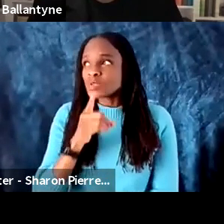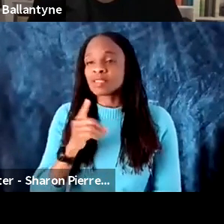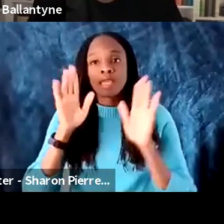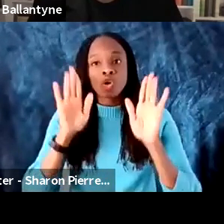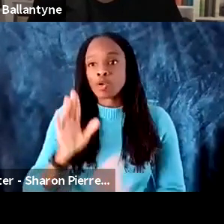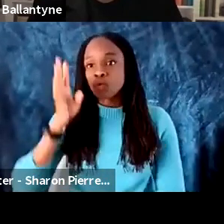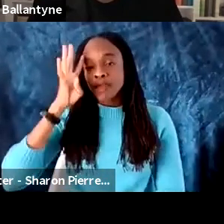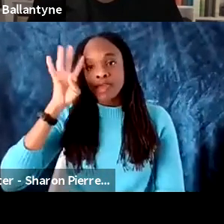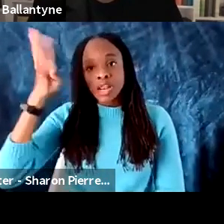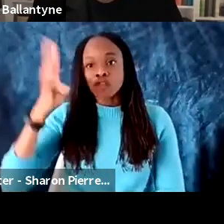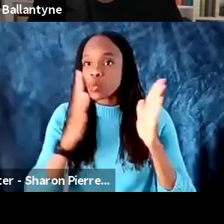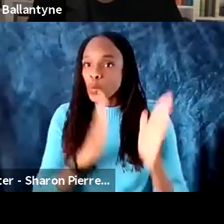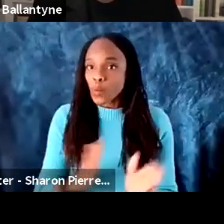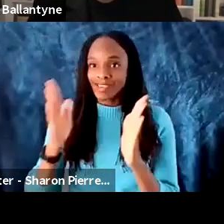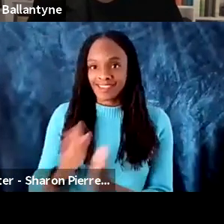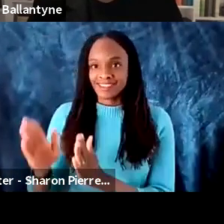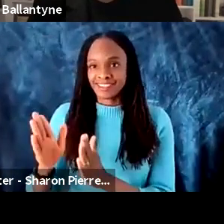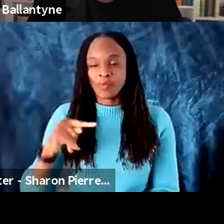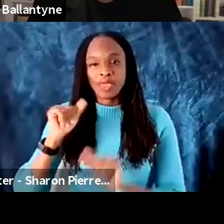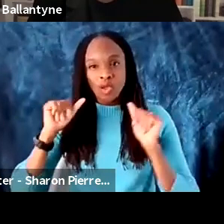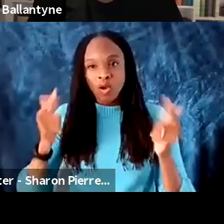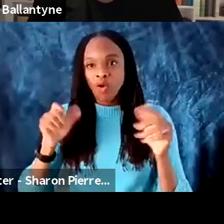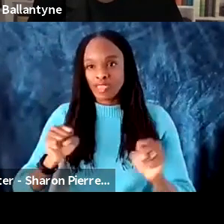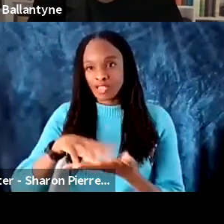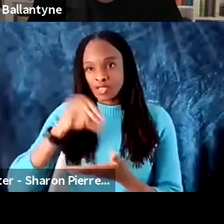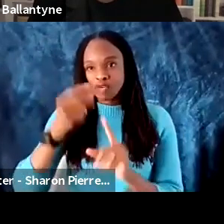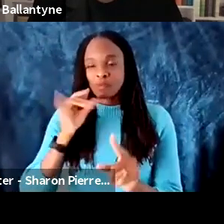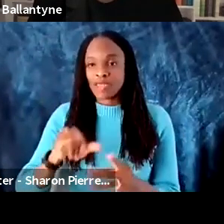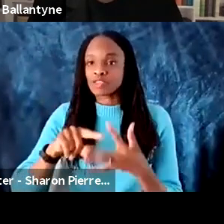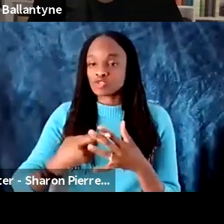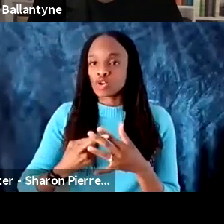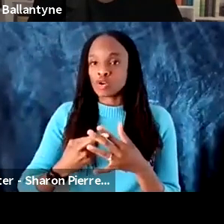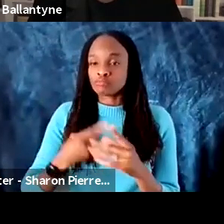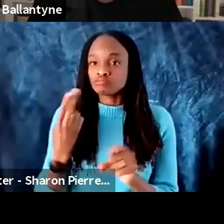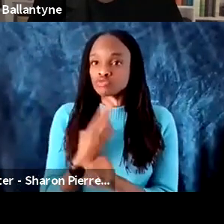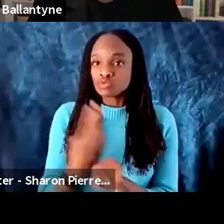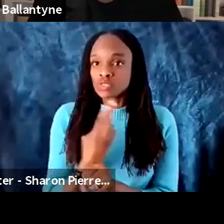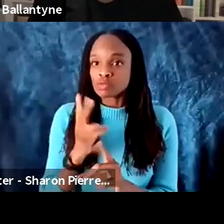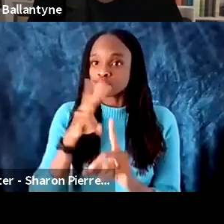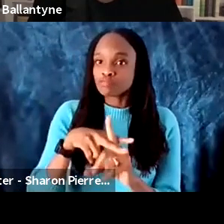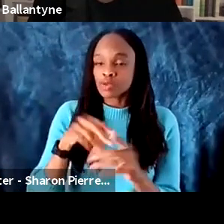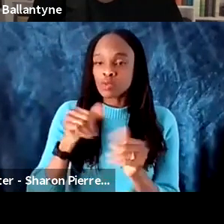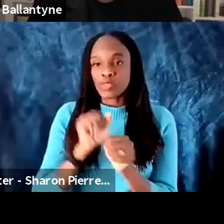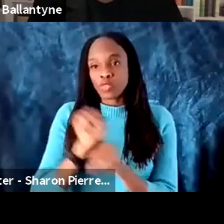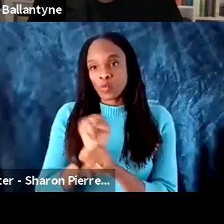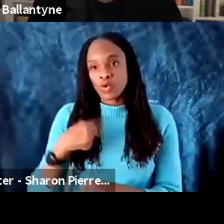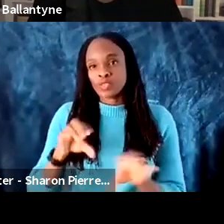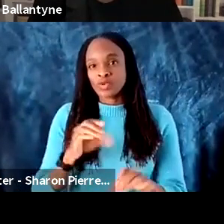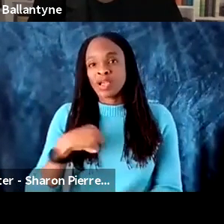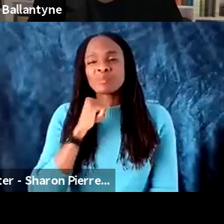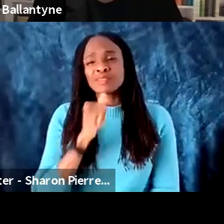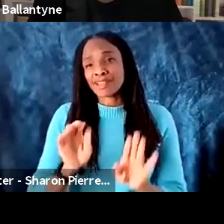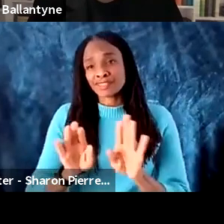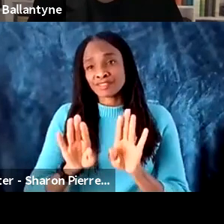innovative organizing that we all can learn from and start implementing in the work that we're all doing. I am not generally